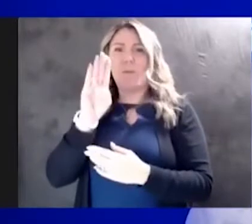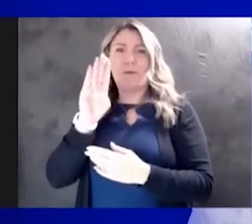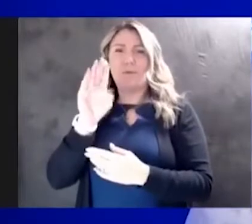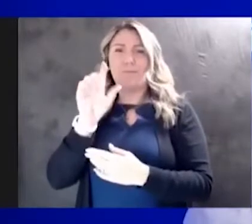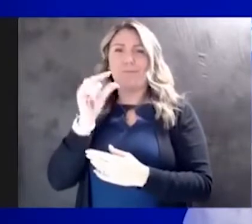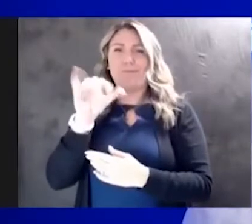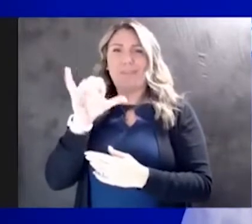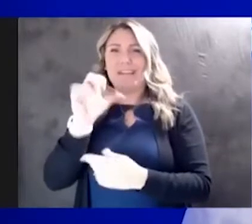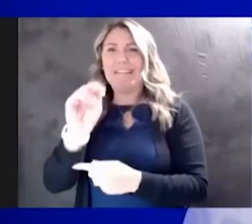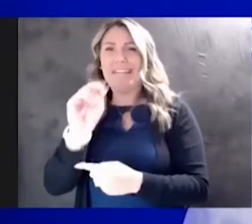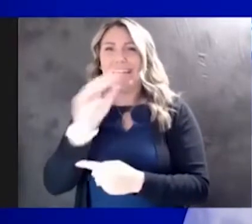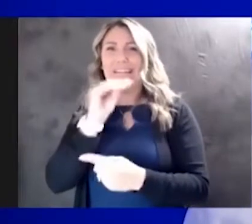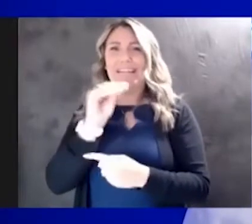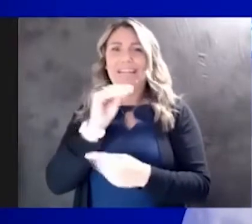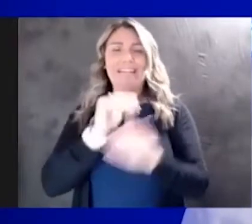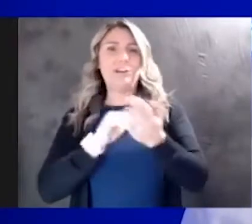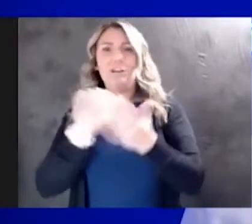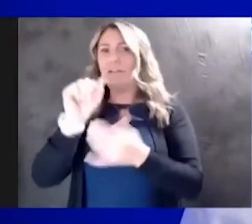is on the